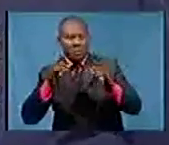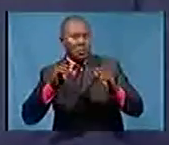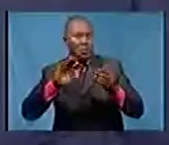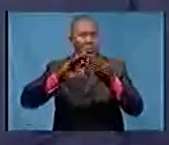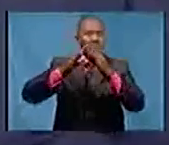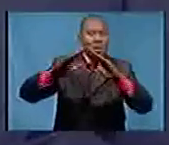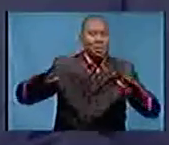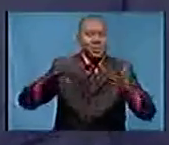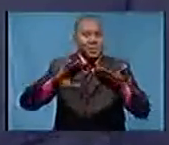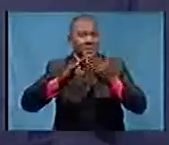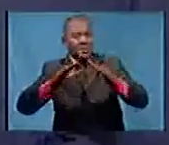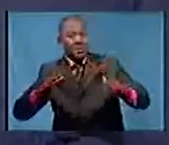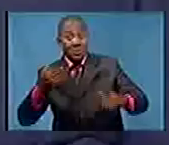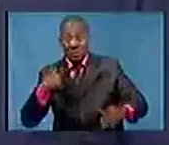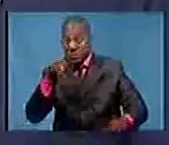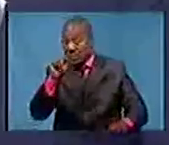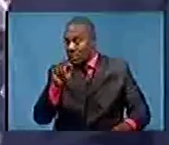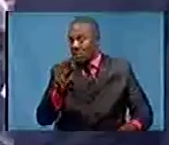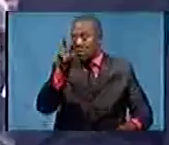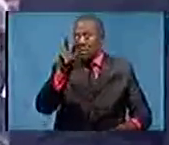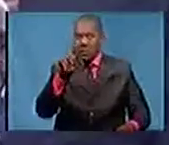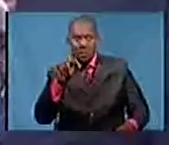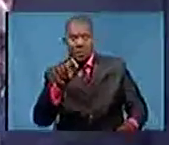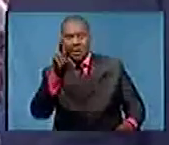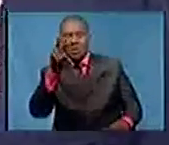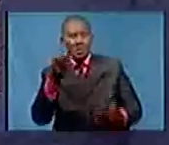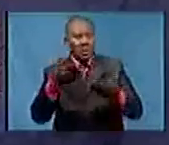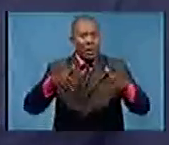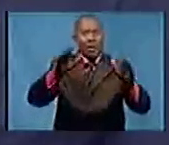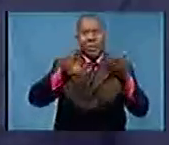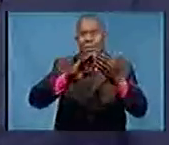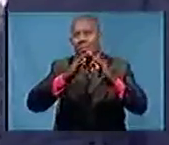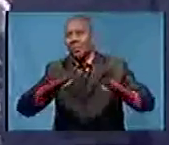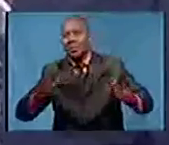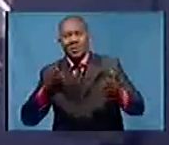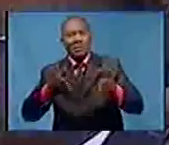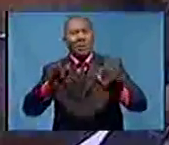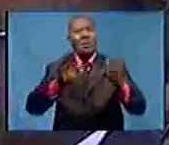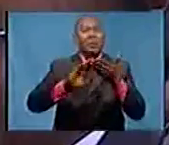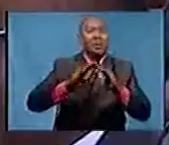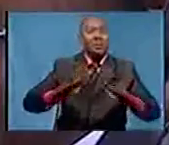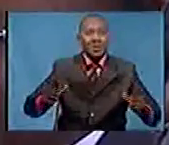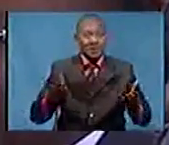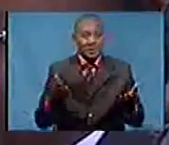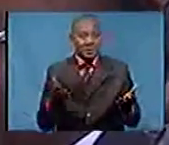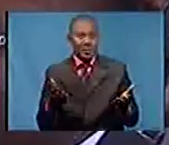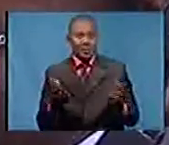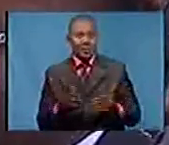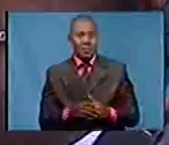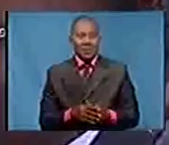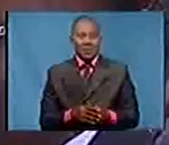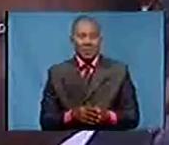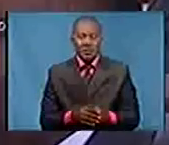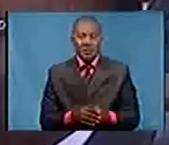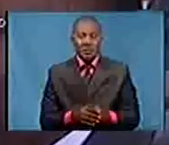We see on the television everywhere, let there be peace, let there be peace, let there be peace. But Lord, we can only